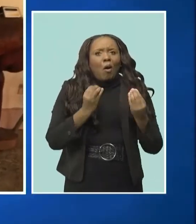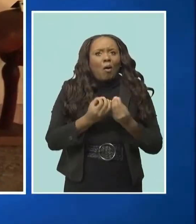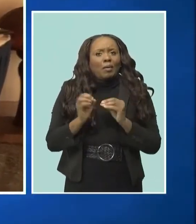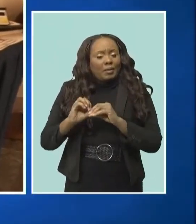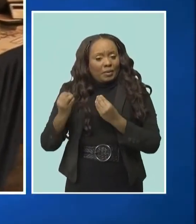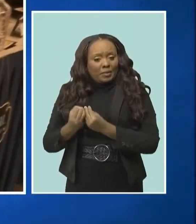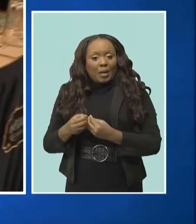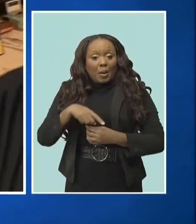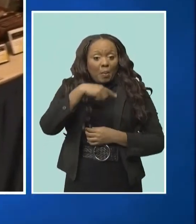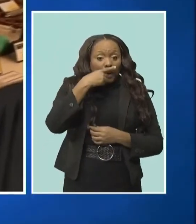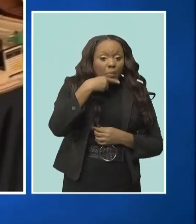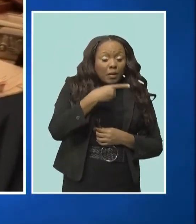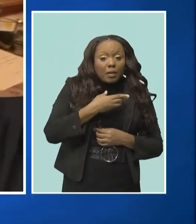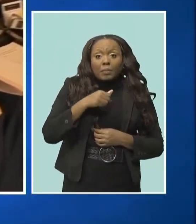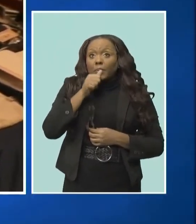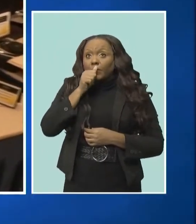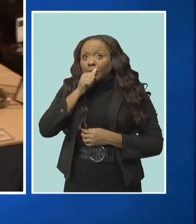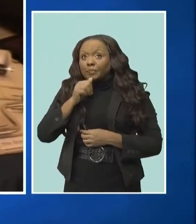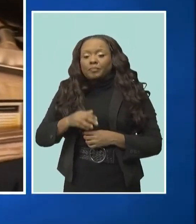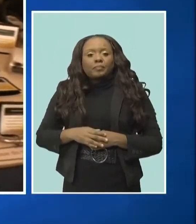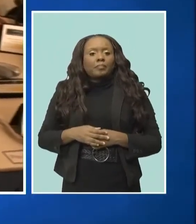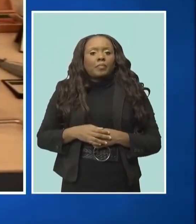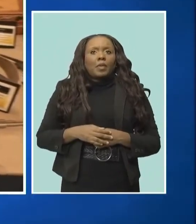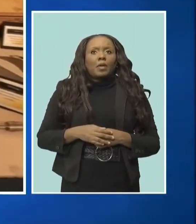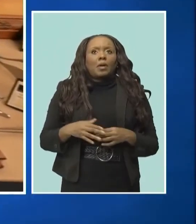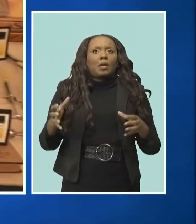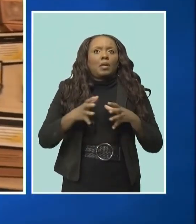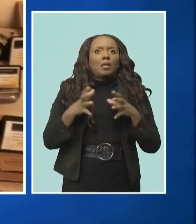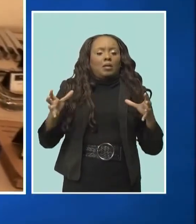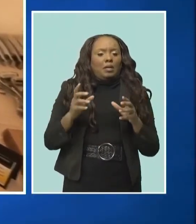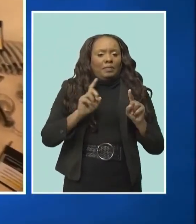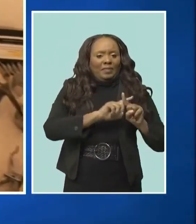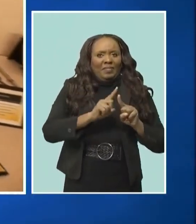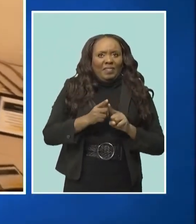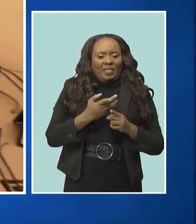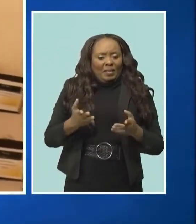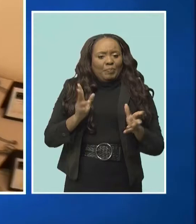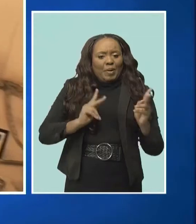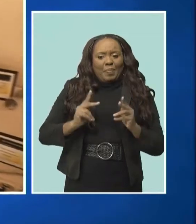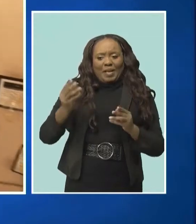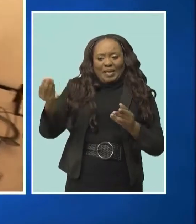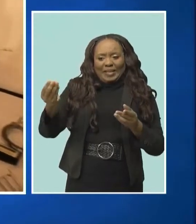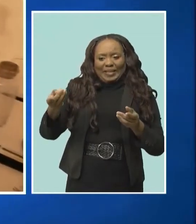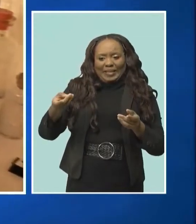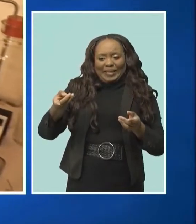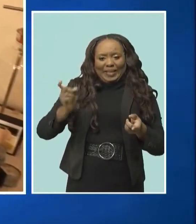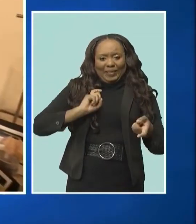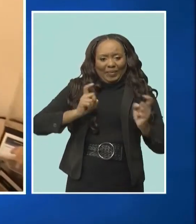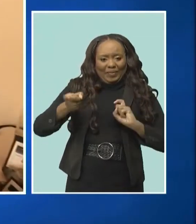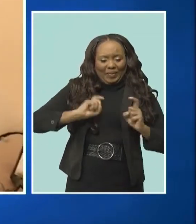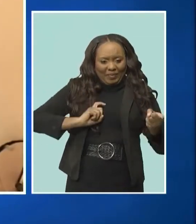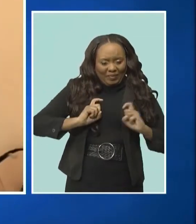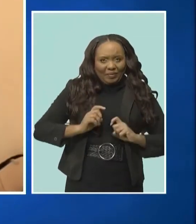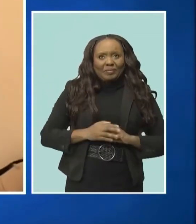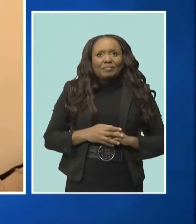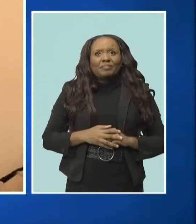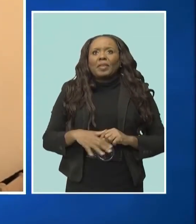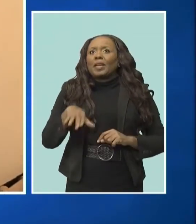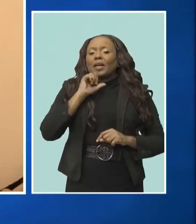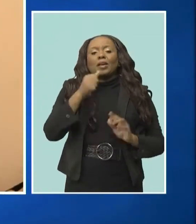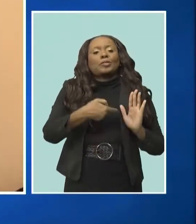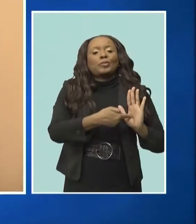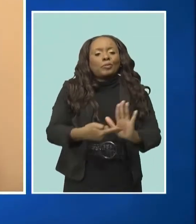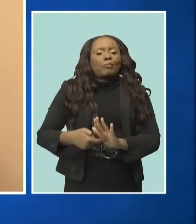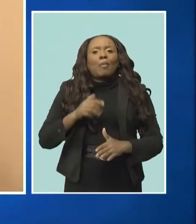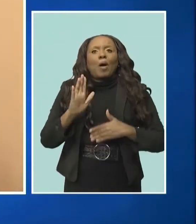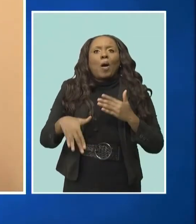the response was very pleasing because they received a lot of items. While they were not able to represent all aspects of the health profession,